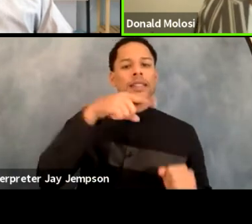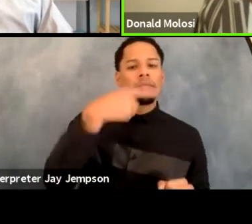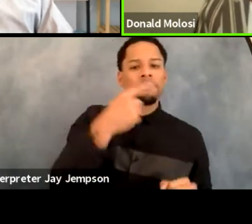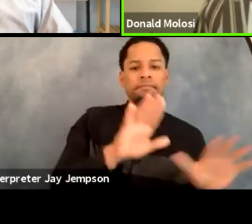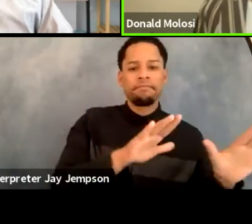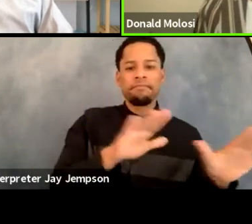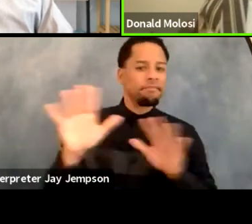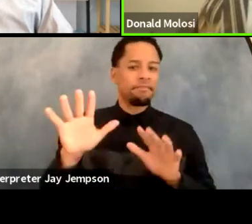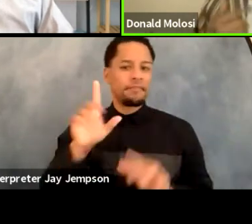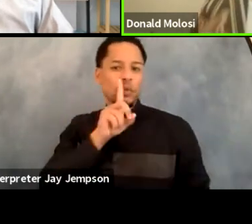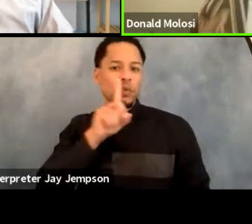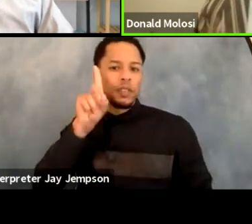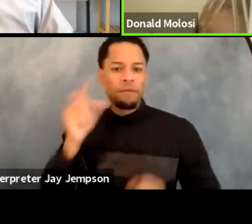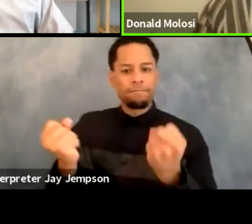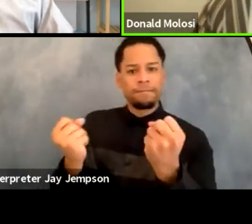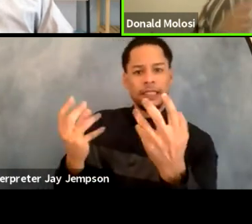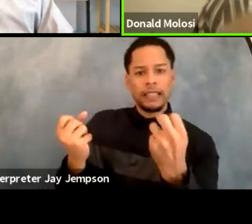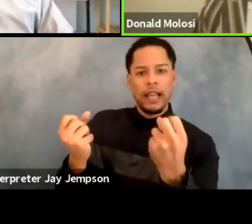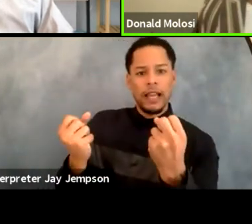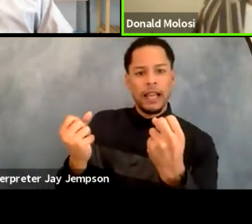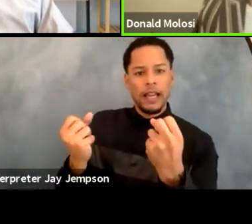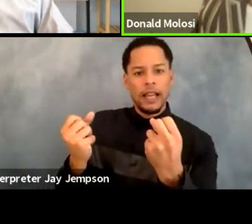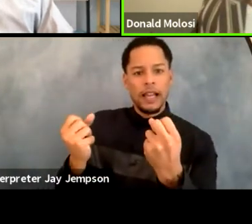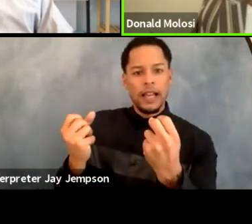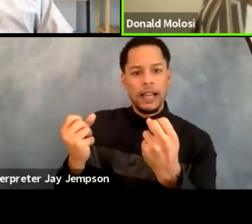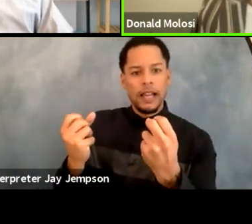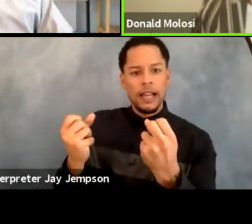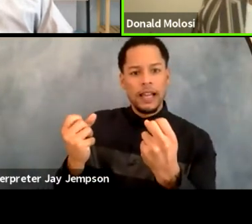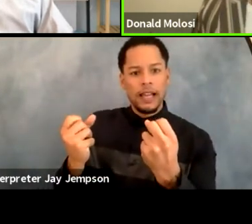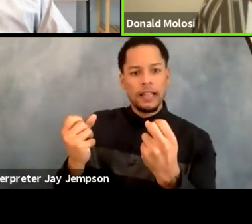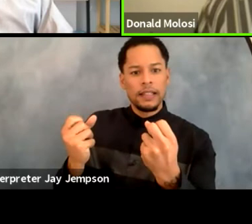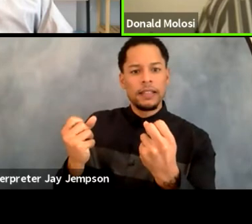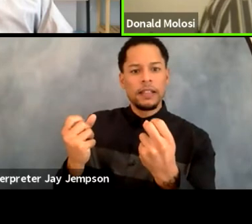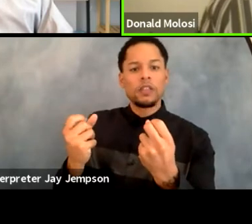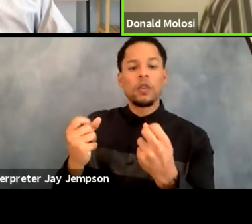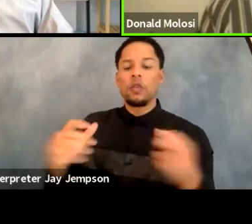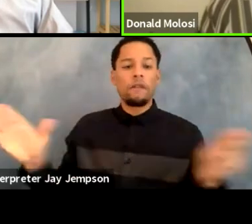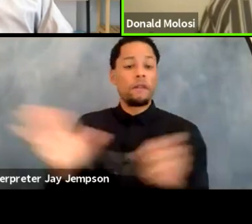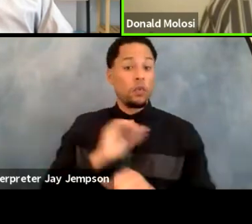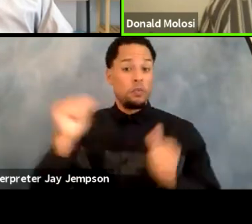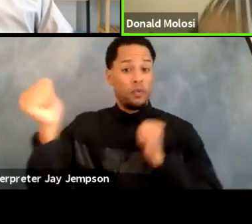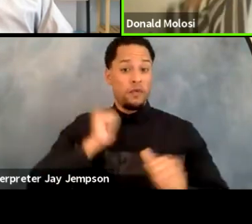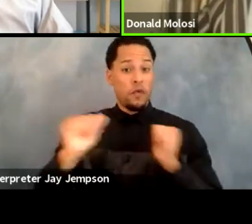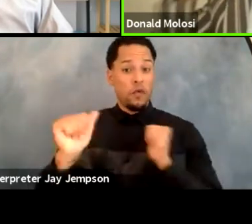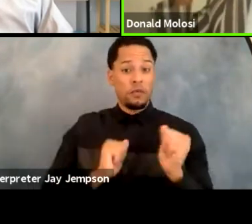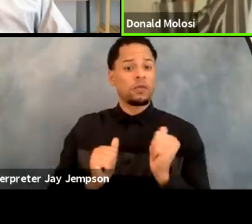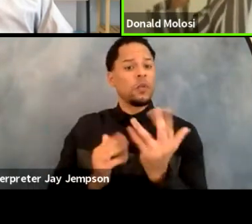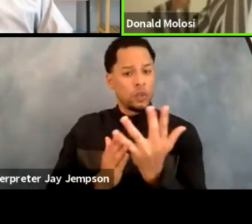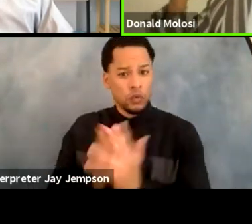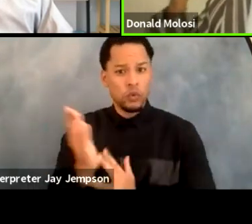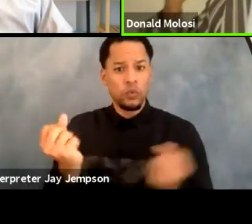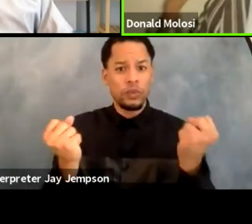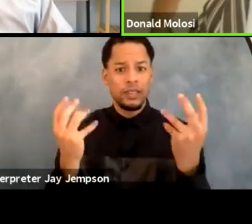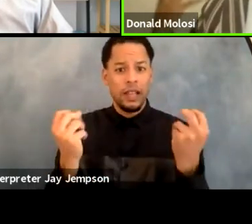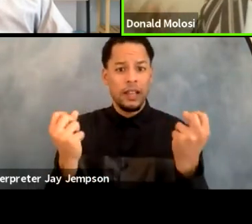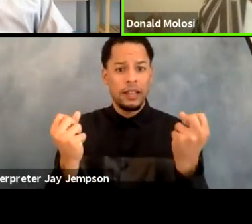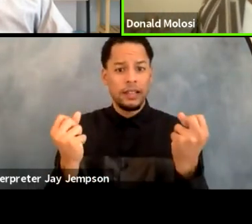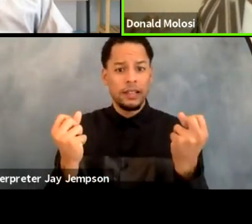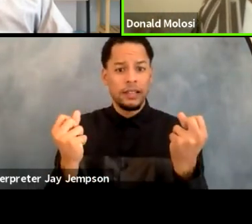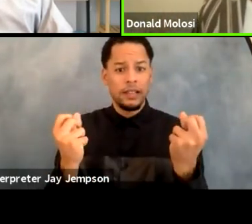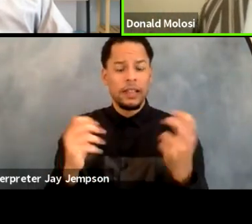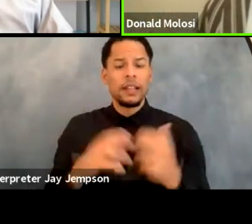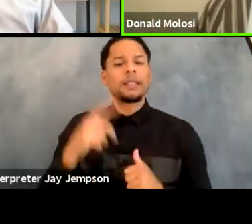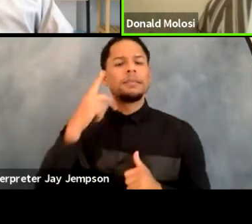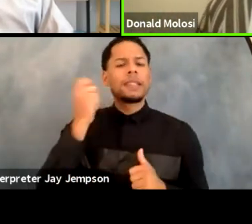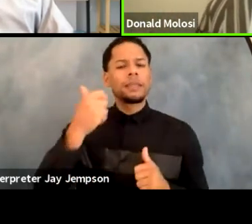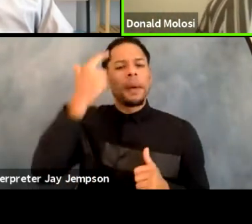Solo, it was a sign language. So I was performing the whole thing through sign. And it was because of how my whole mind space had